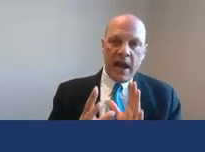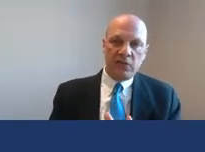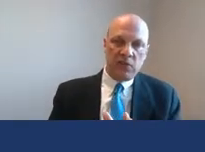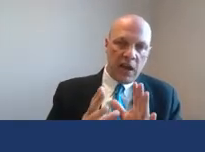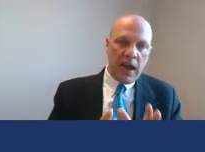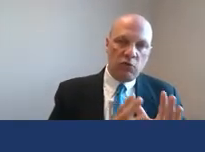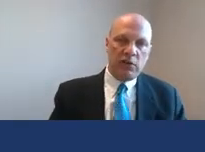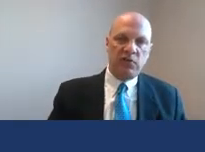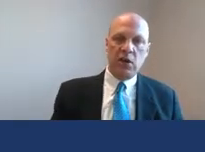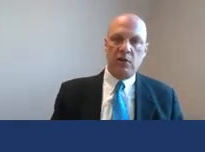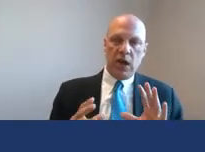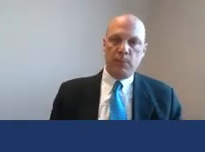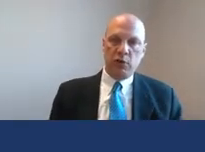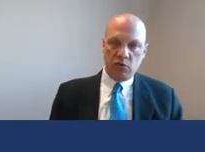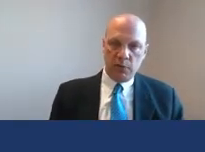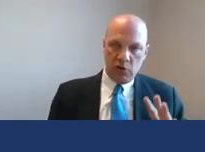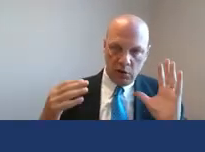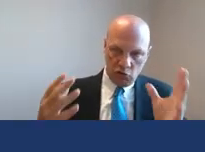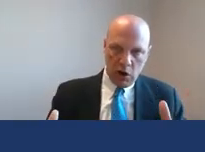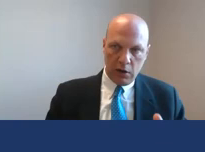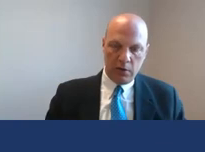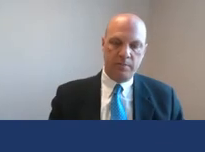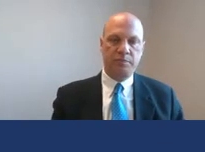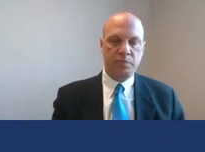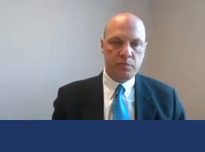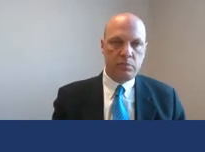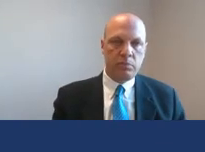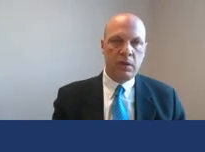can ask and receive a prescription drug